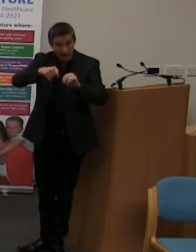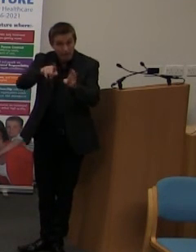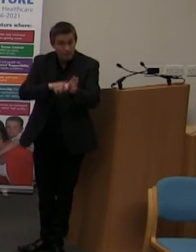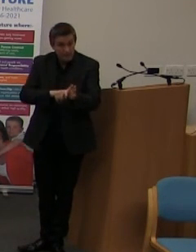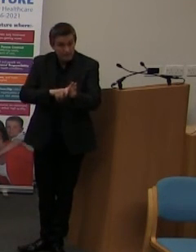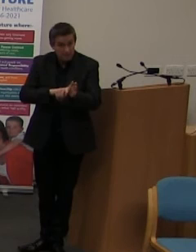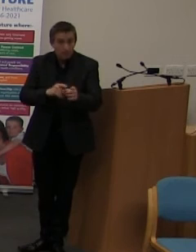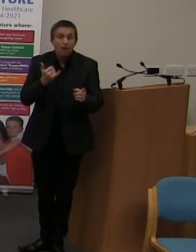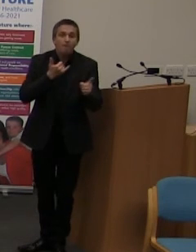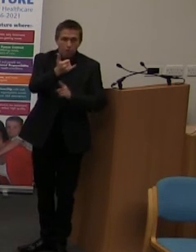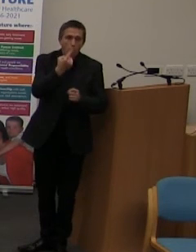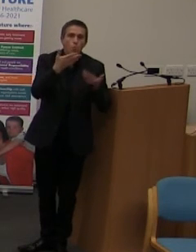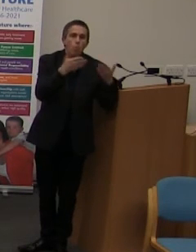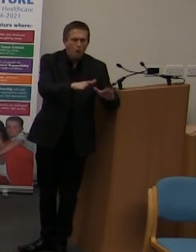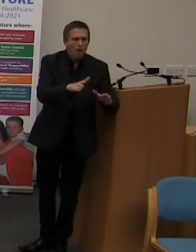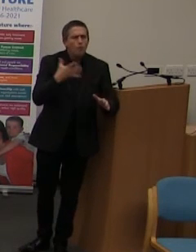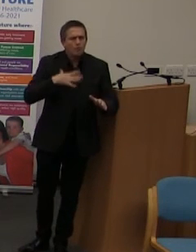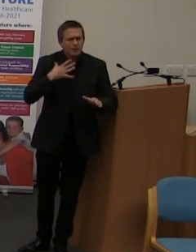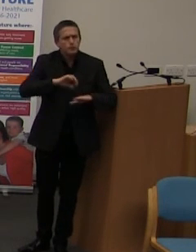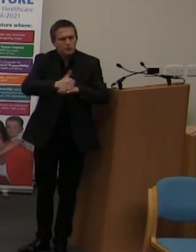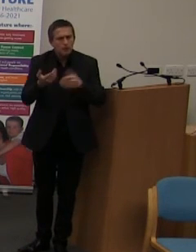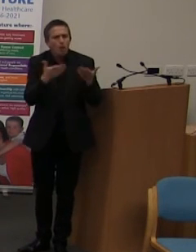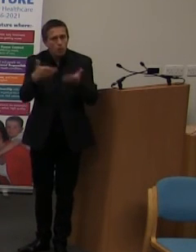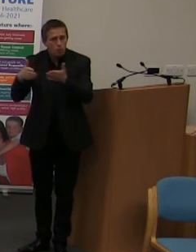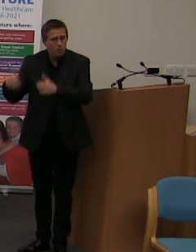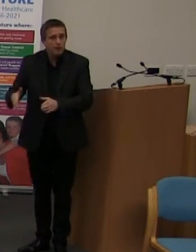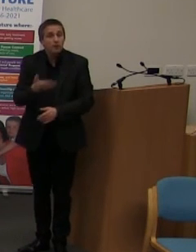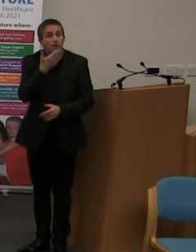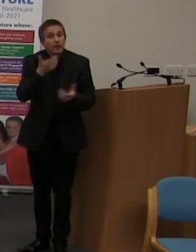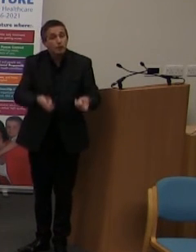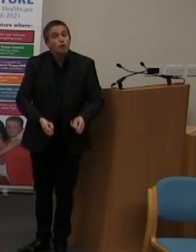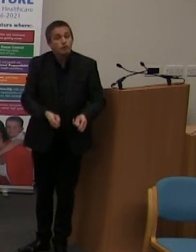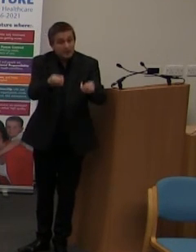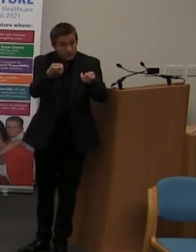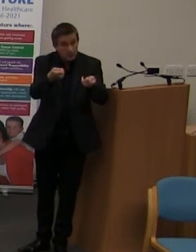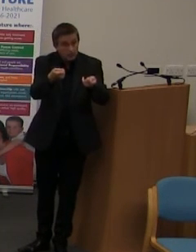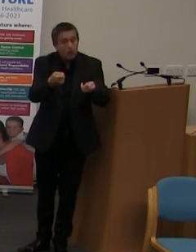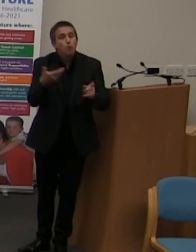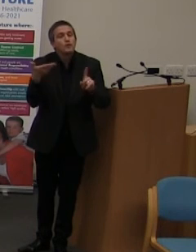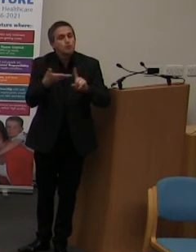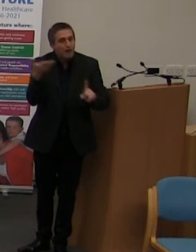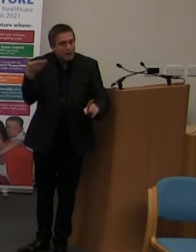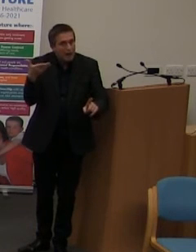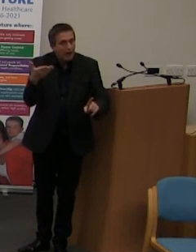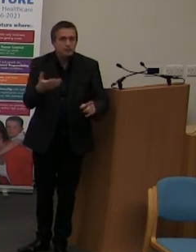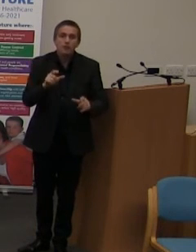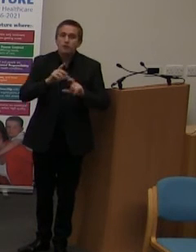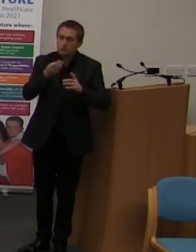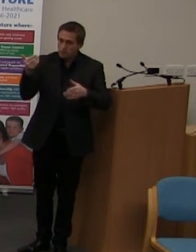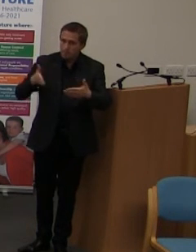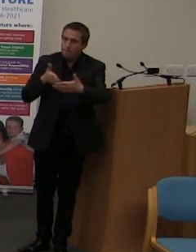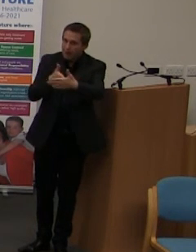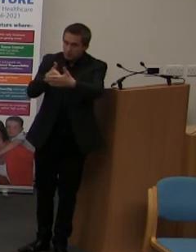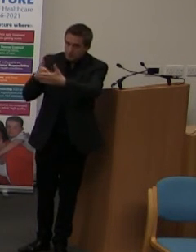were elegantly raised at our previous meeting. So you're right to raise that. We recognise that we need to be more innovative around how people